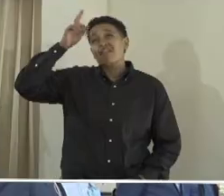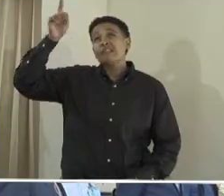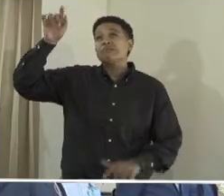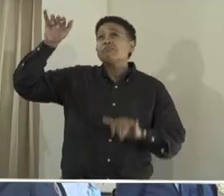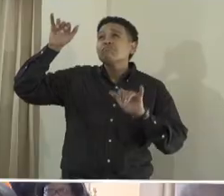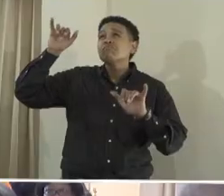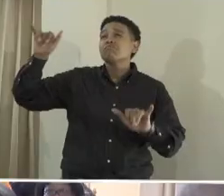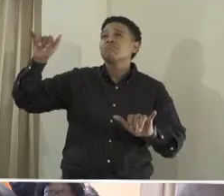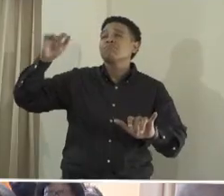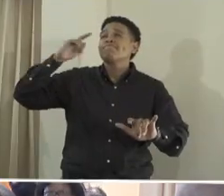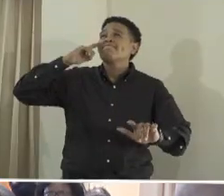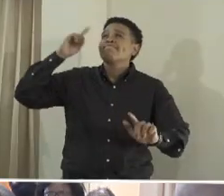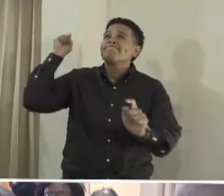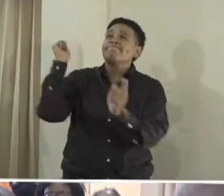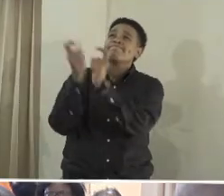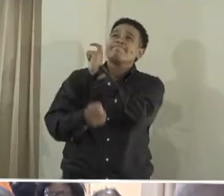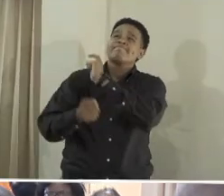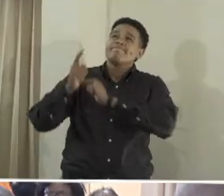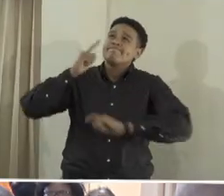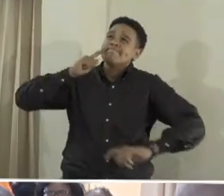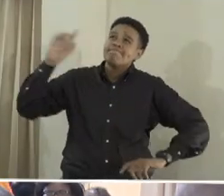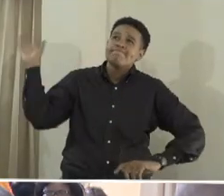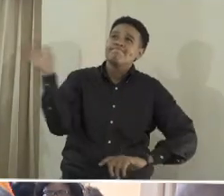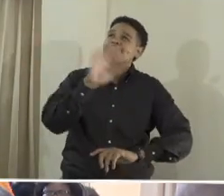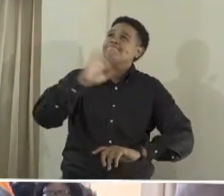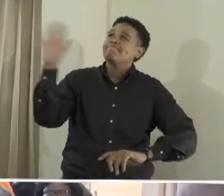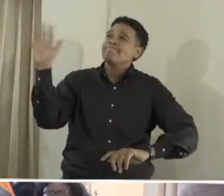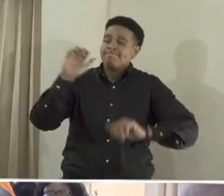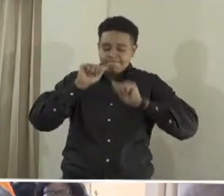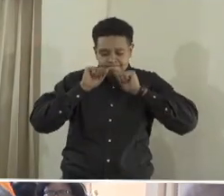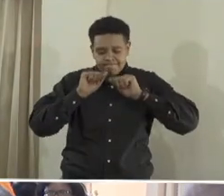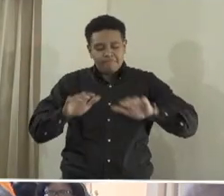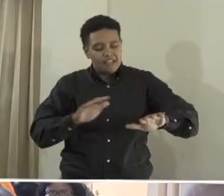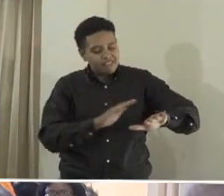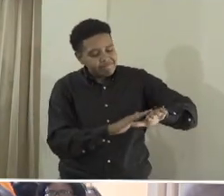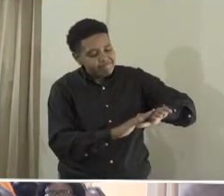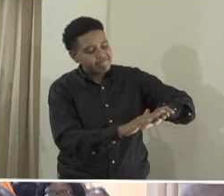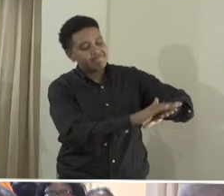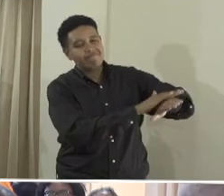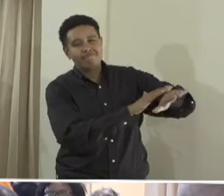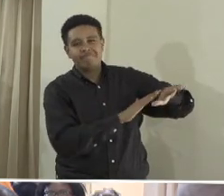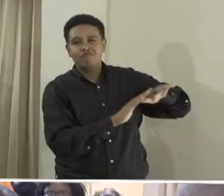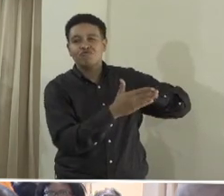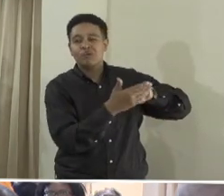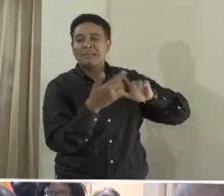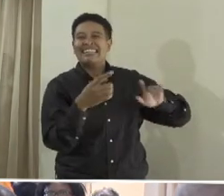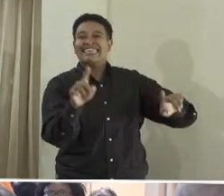Father, bless our land.